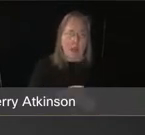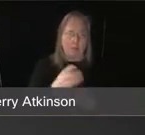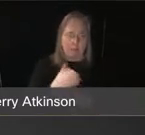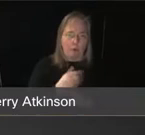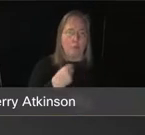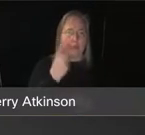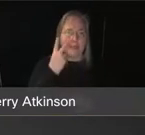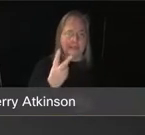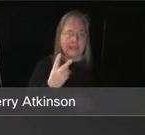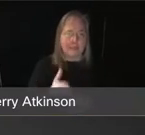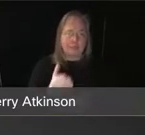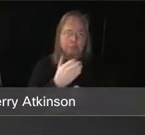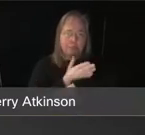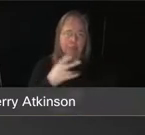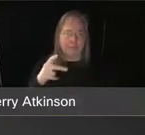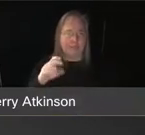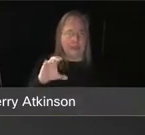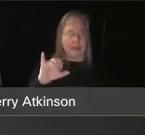change in the PCI value.